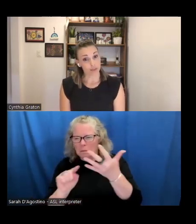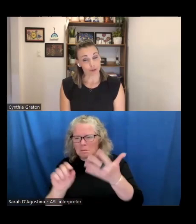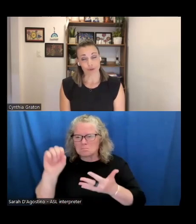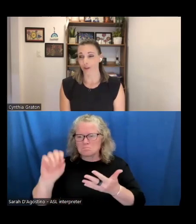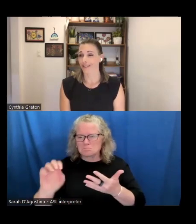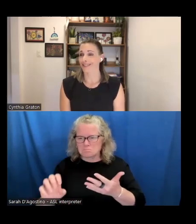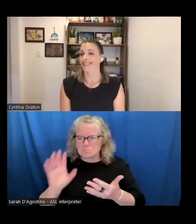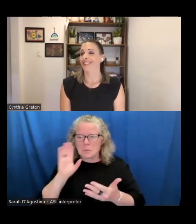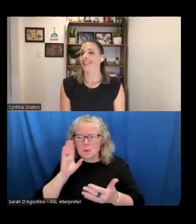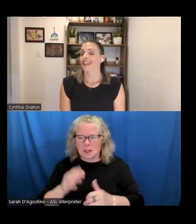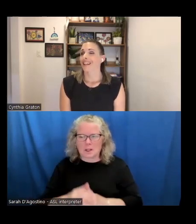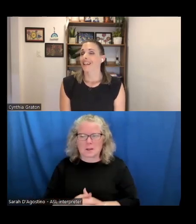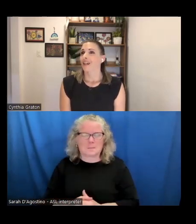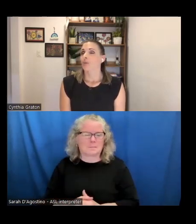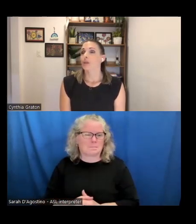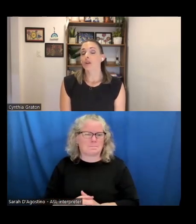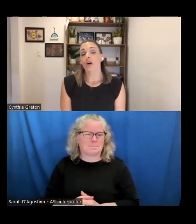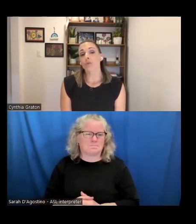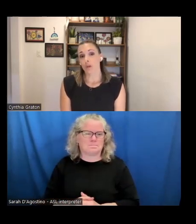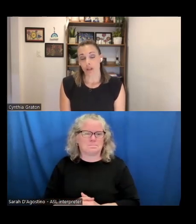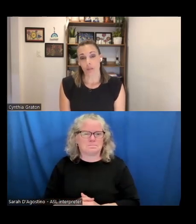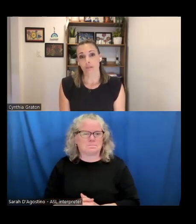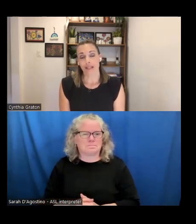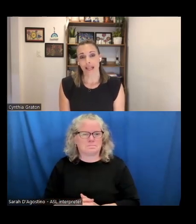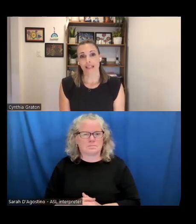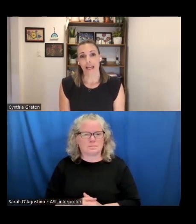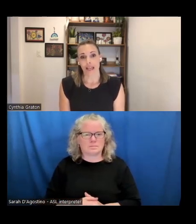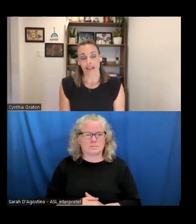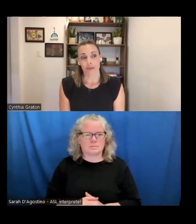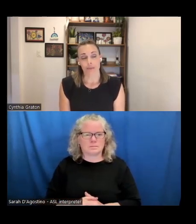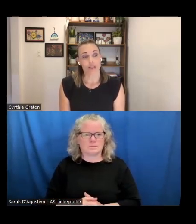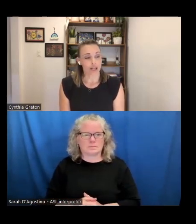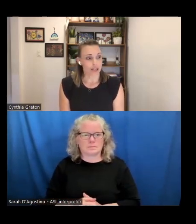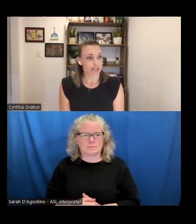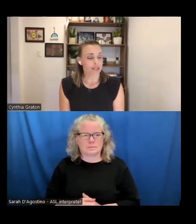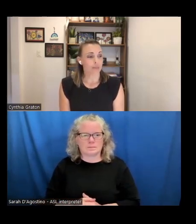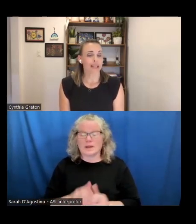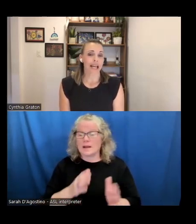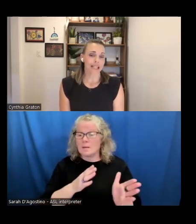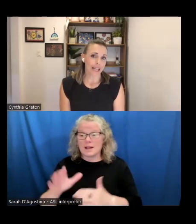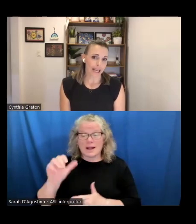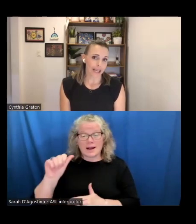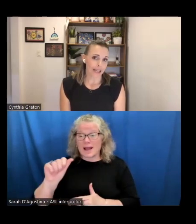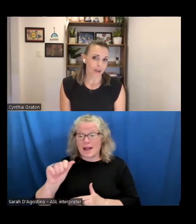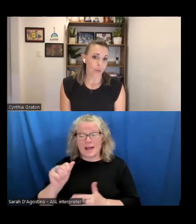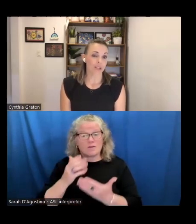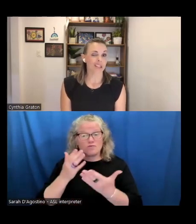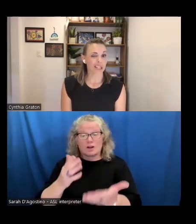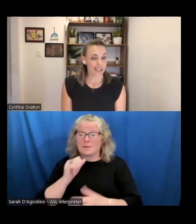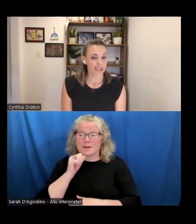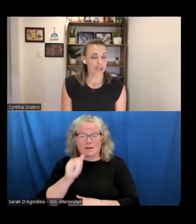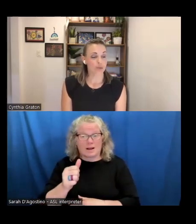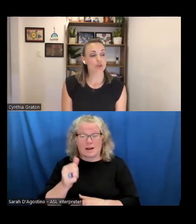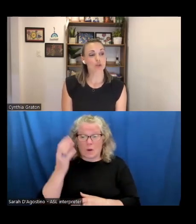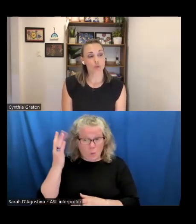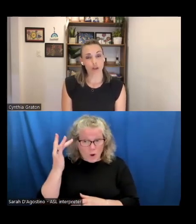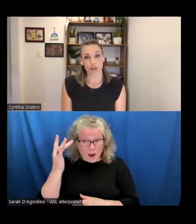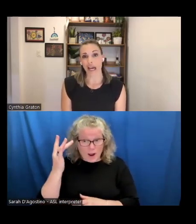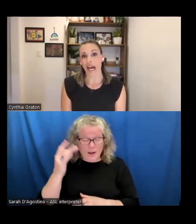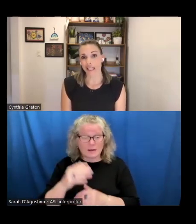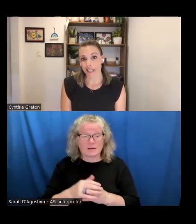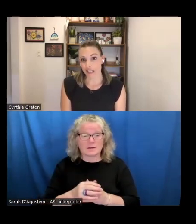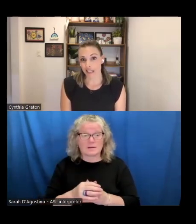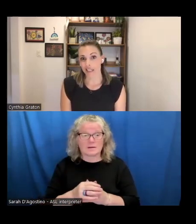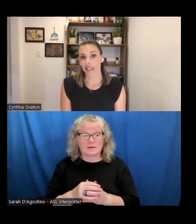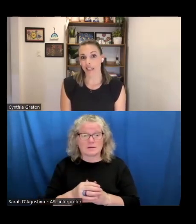of time, of course. We don't recommend plan A because plan A with kids who